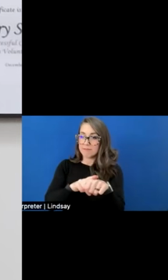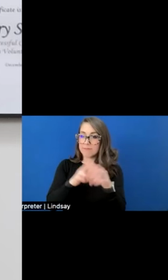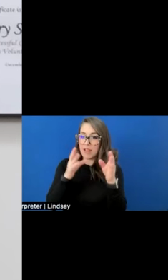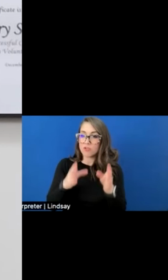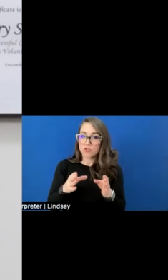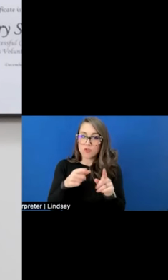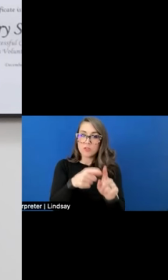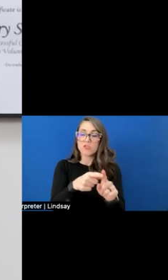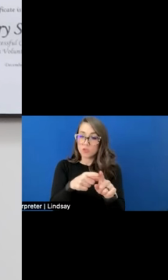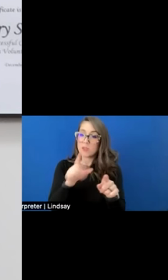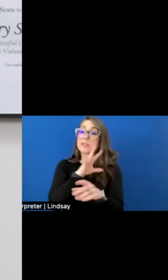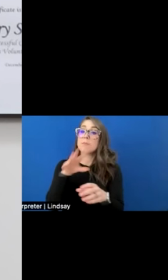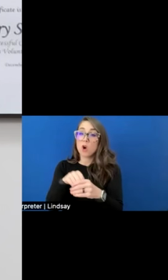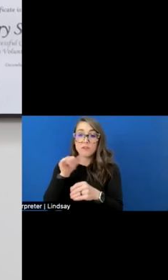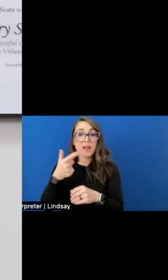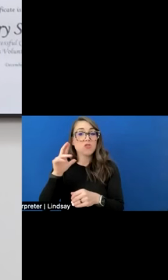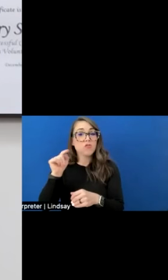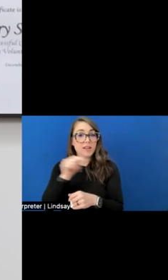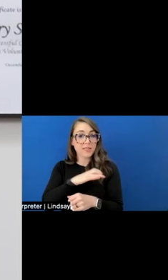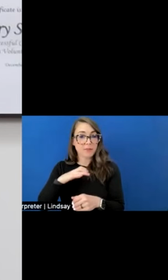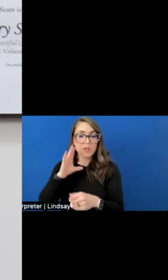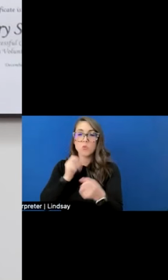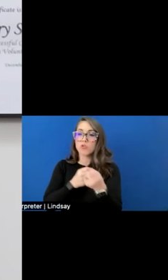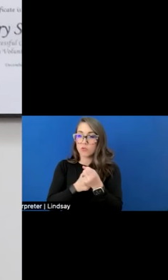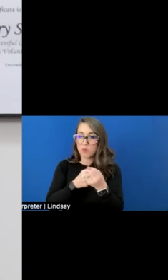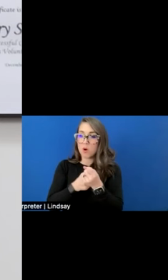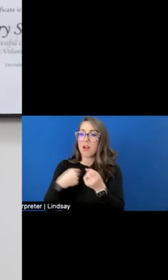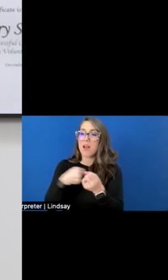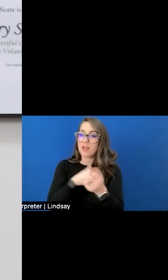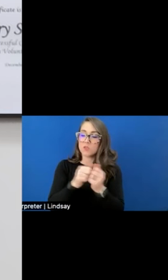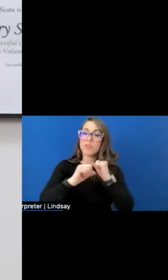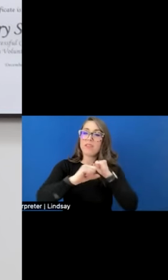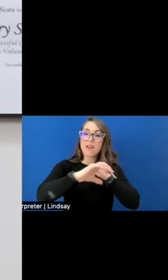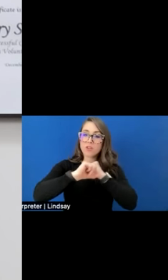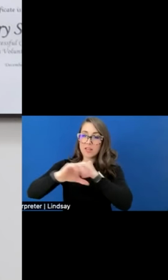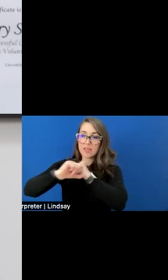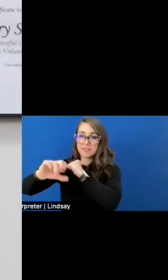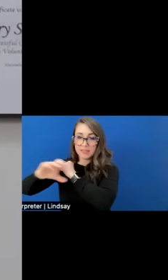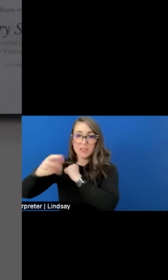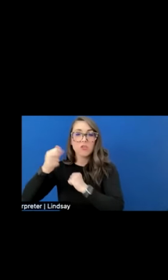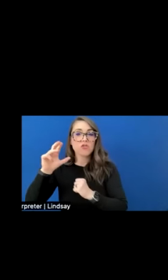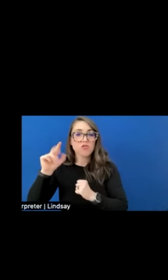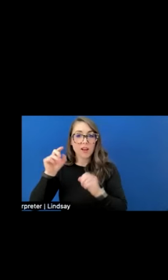in both advertising our grant opportunities in Paraguay and serving in the selection of grant recipients.